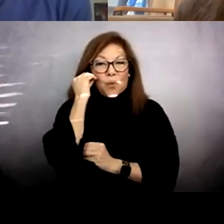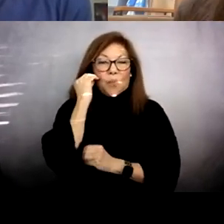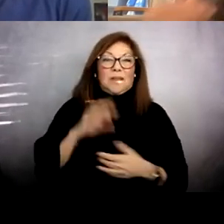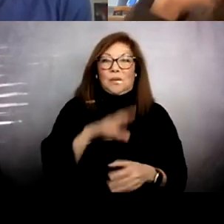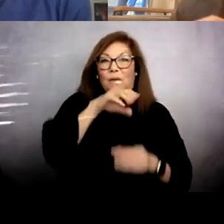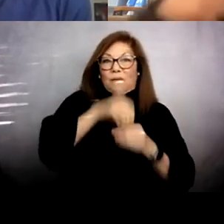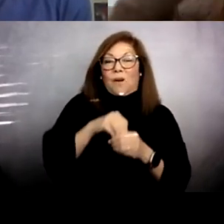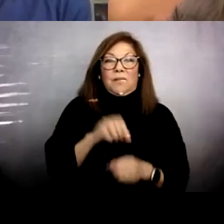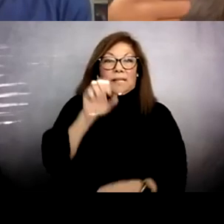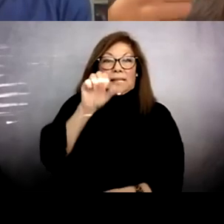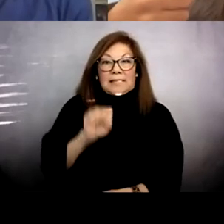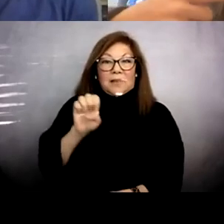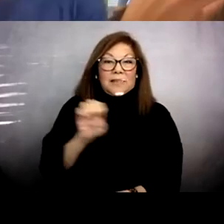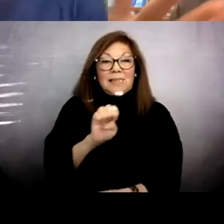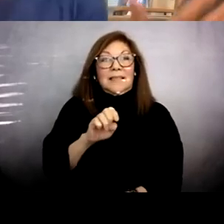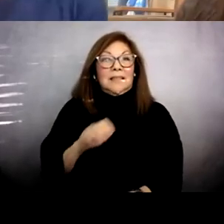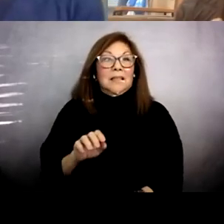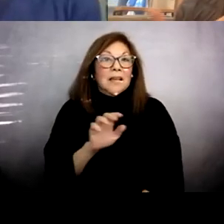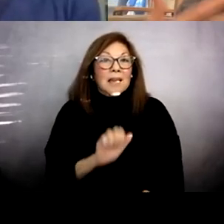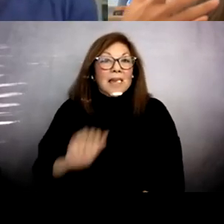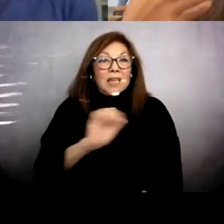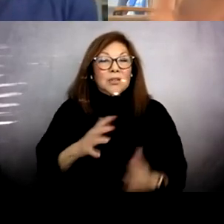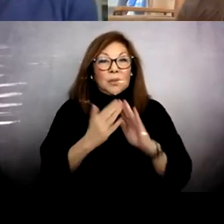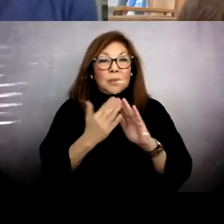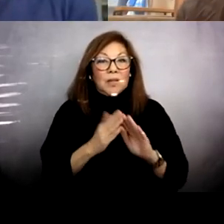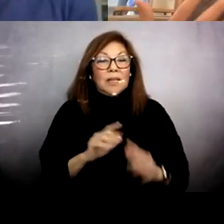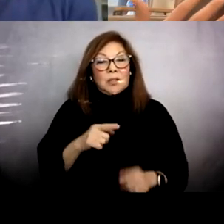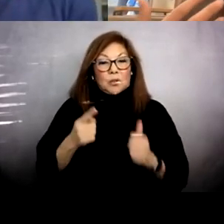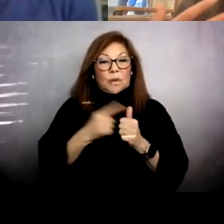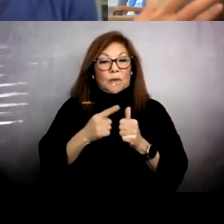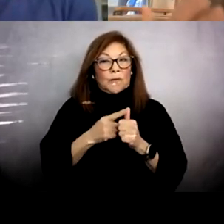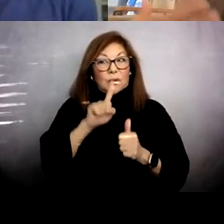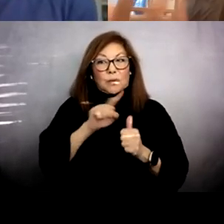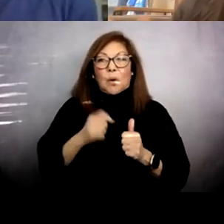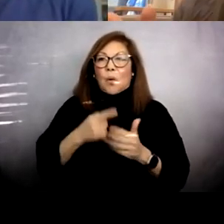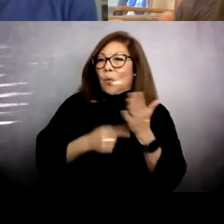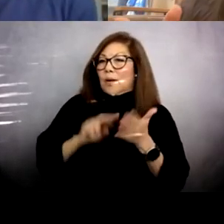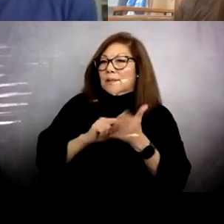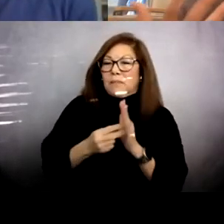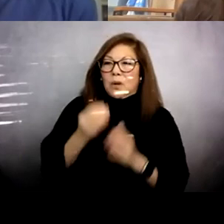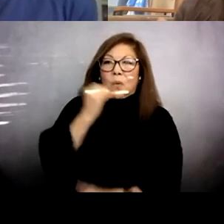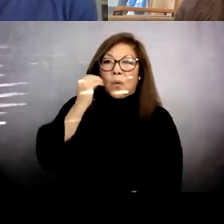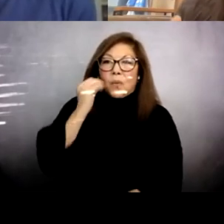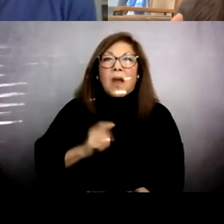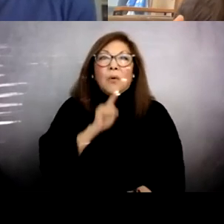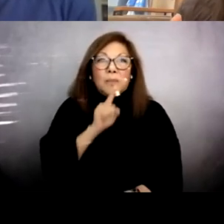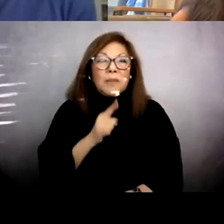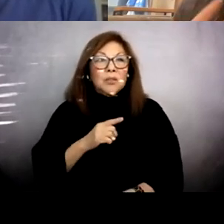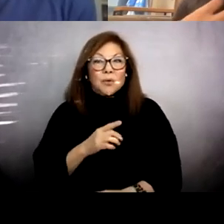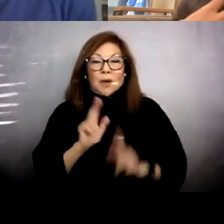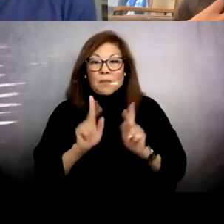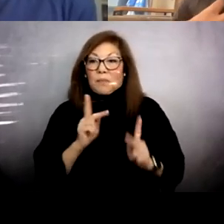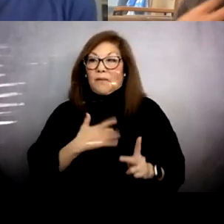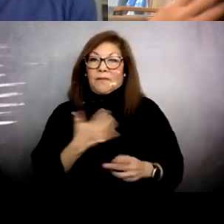community. And so going back to the first definition that you asked us, Cathy, like, what is home? I do want to make sure that people feel safe. And so